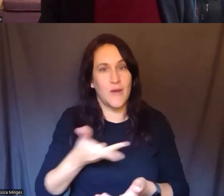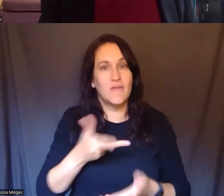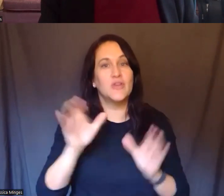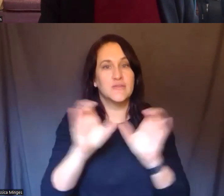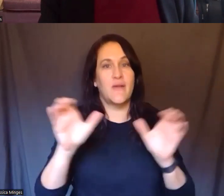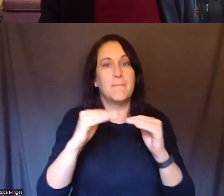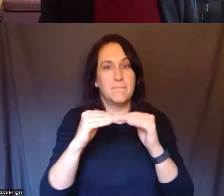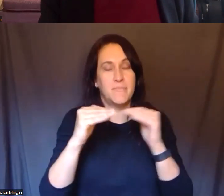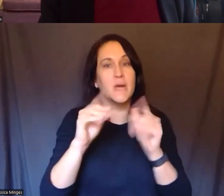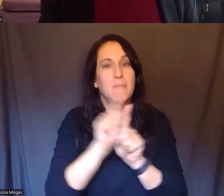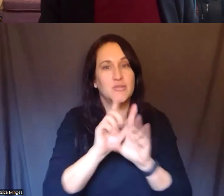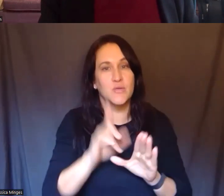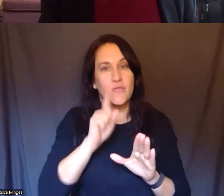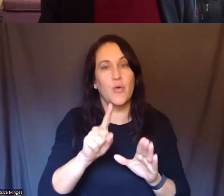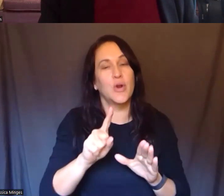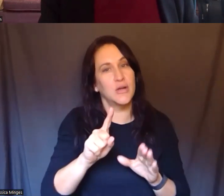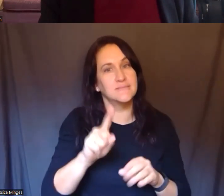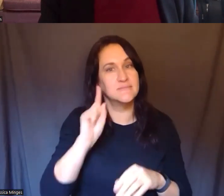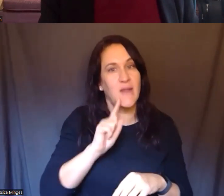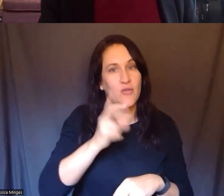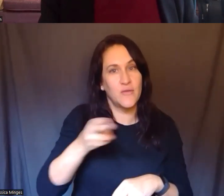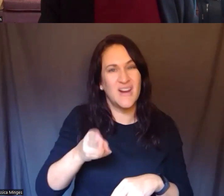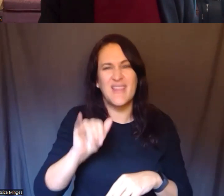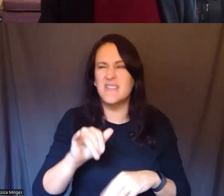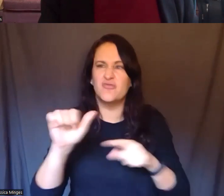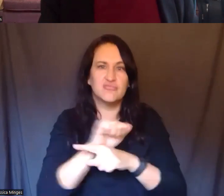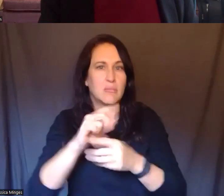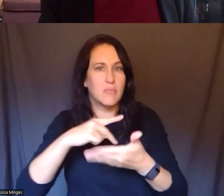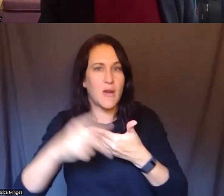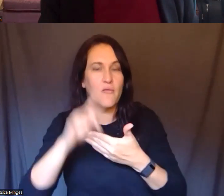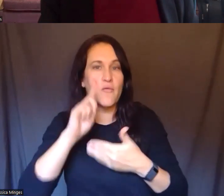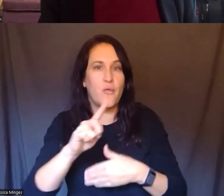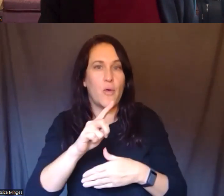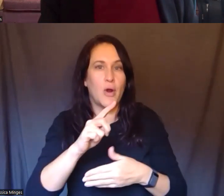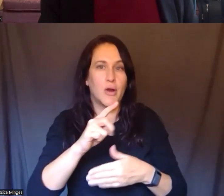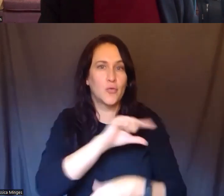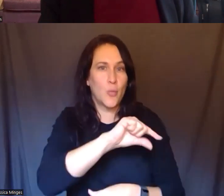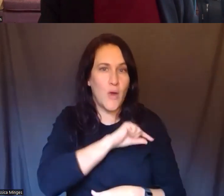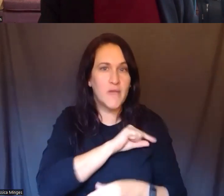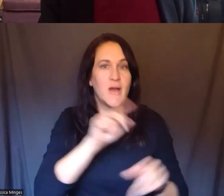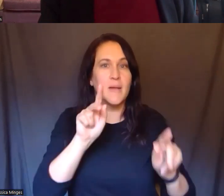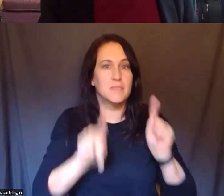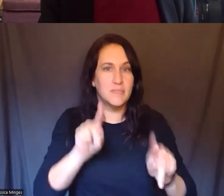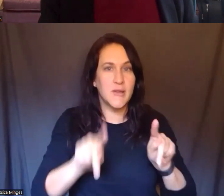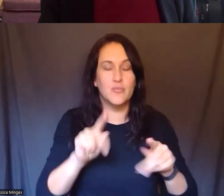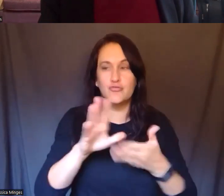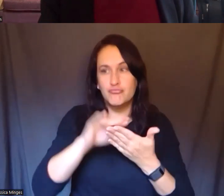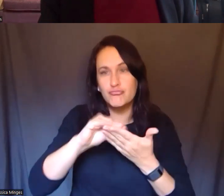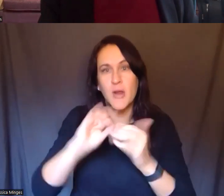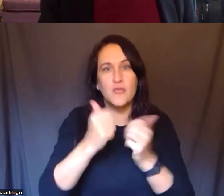hearing. And it's simply a training program for qualified people to learn how to help others who